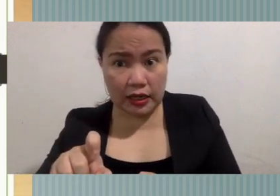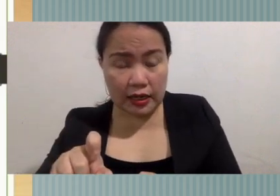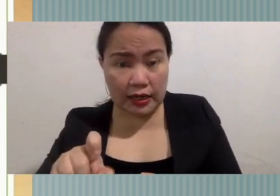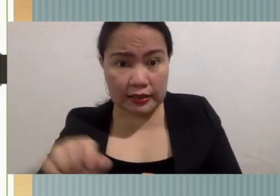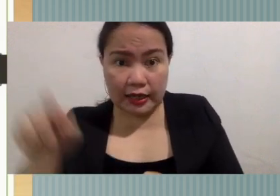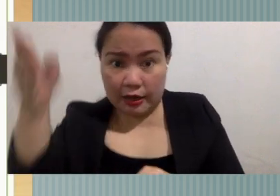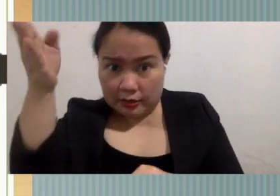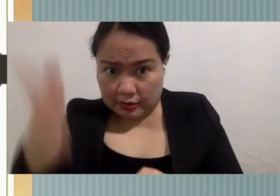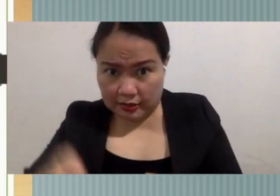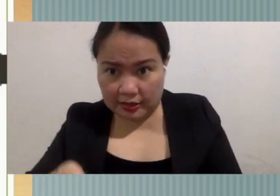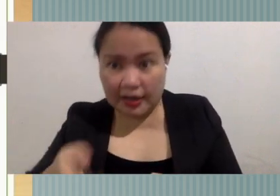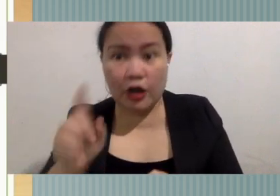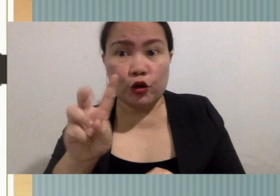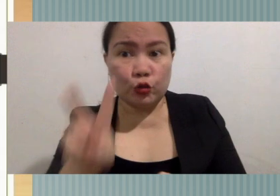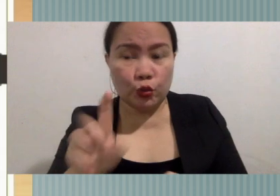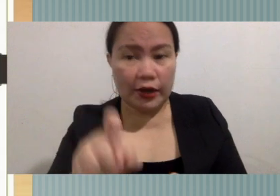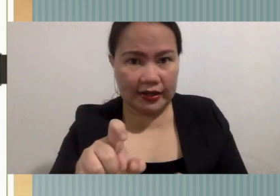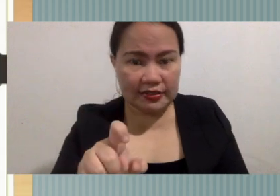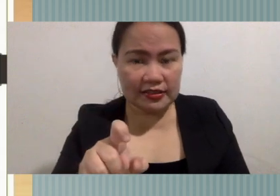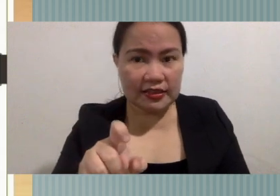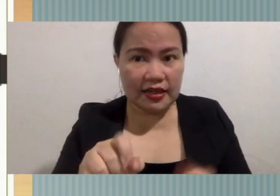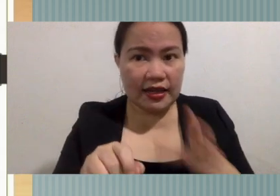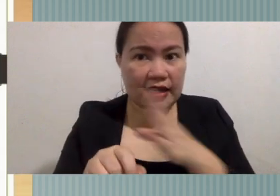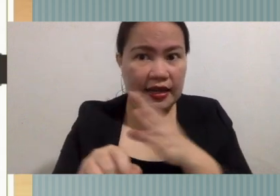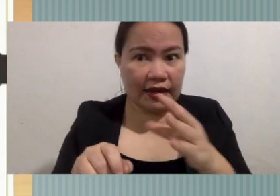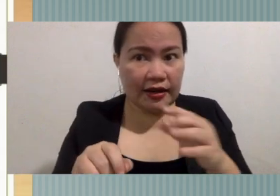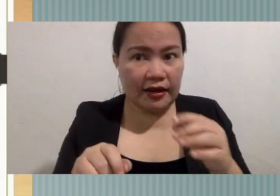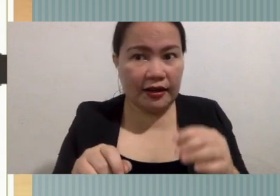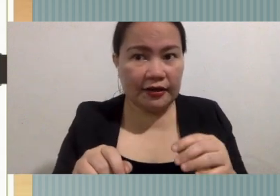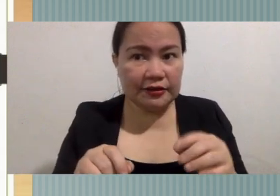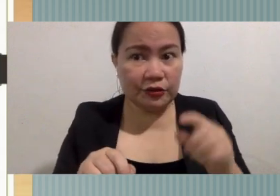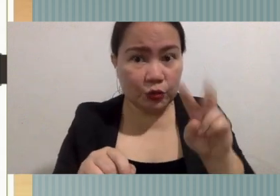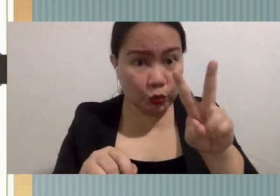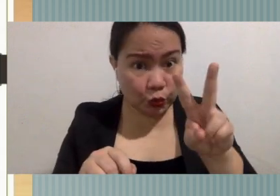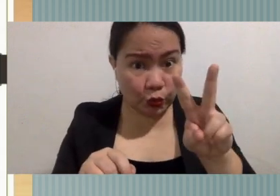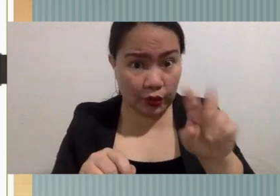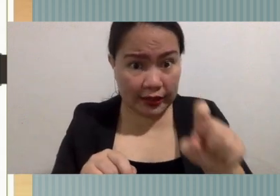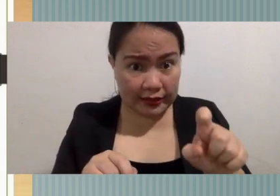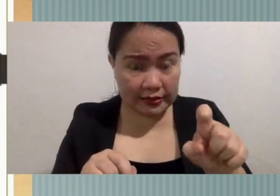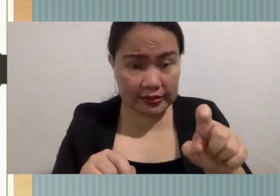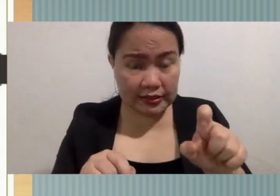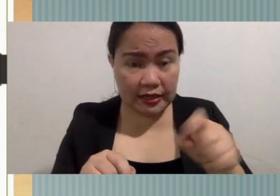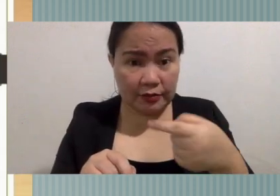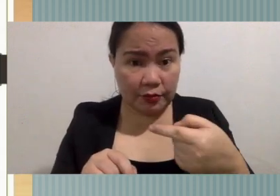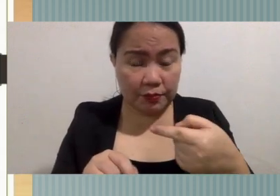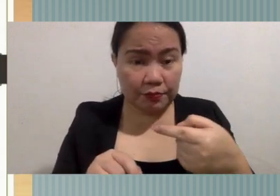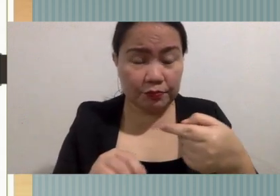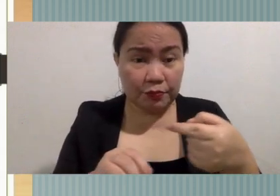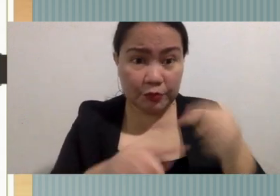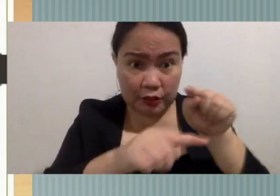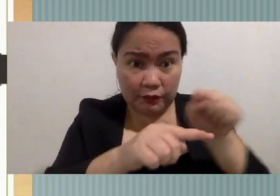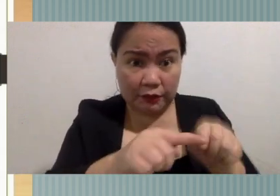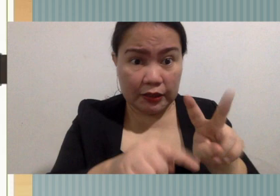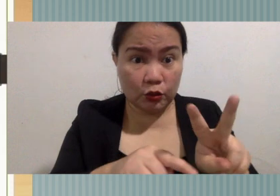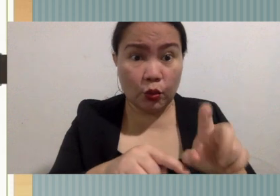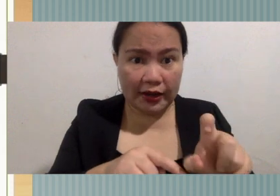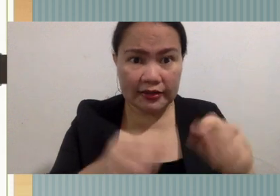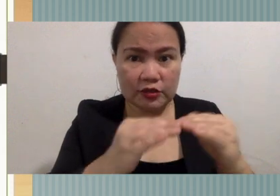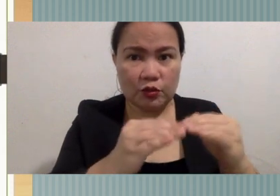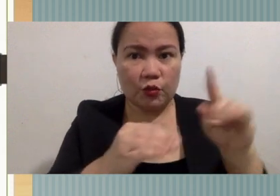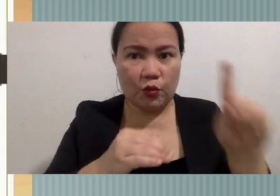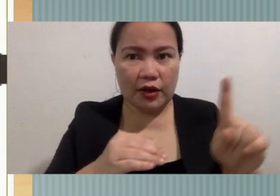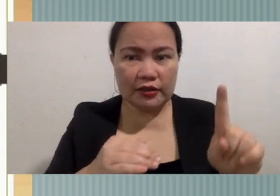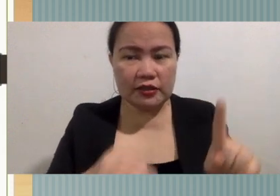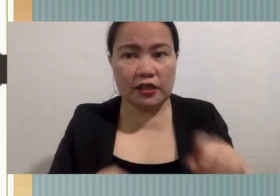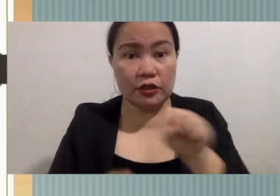is 2x. Copy the sign. 2x divide 2x, the answer is 1. So,